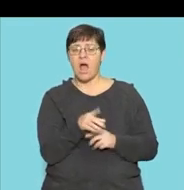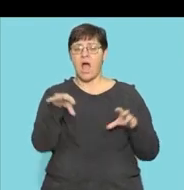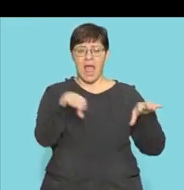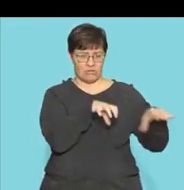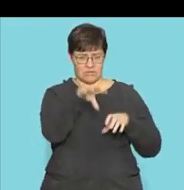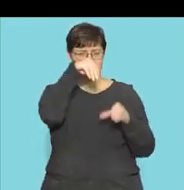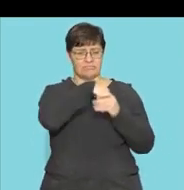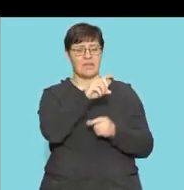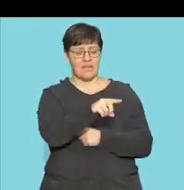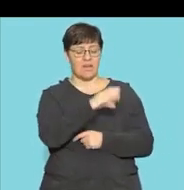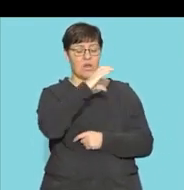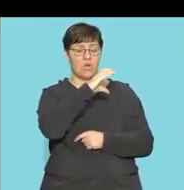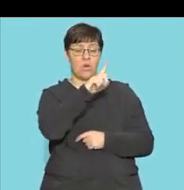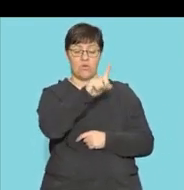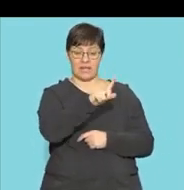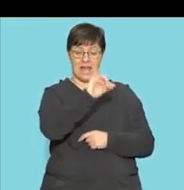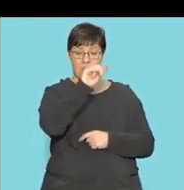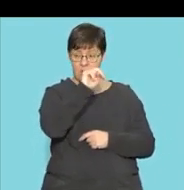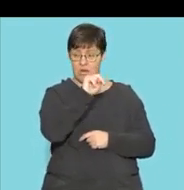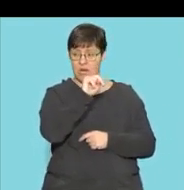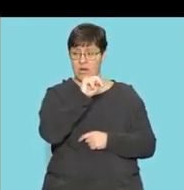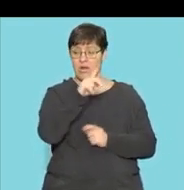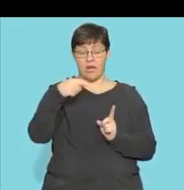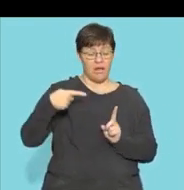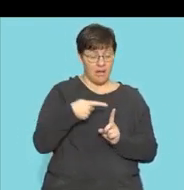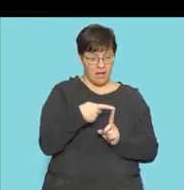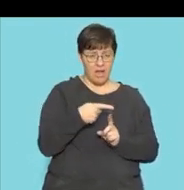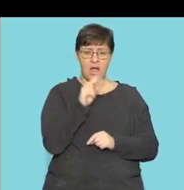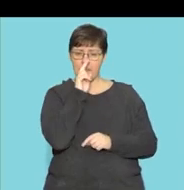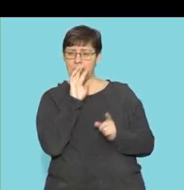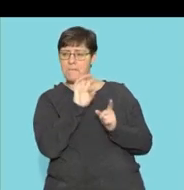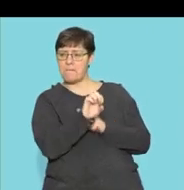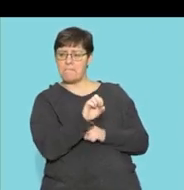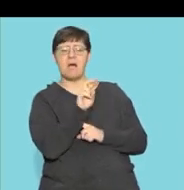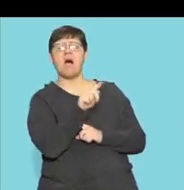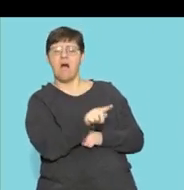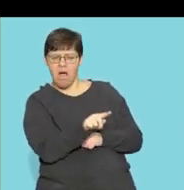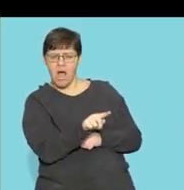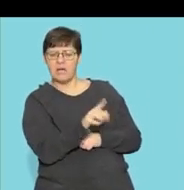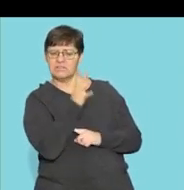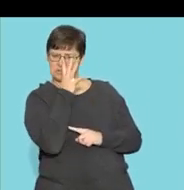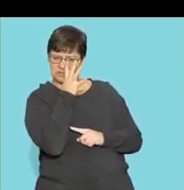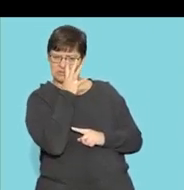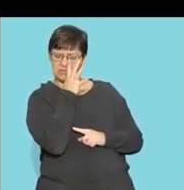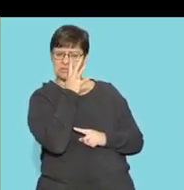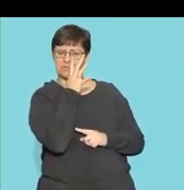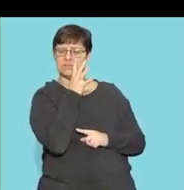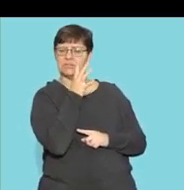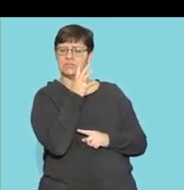an interaction. The chloride ion comes along here, and it sees that there are lots